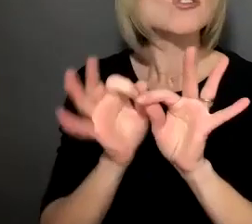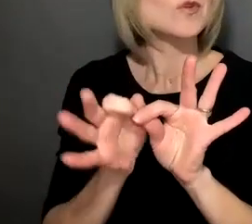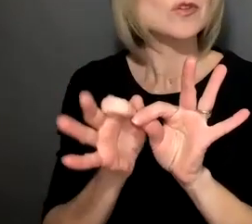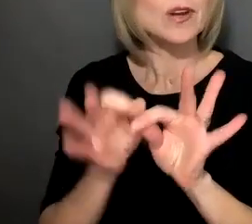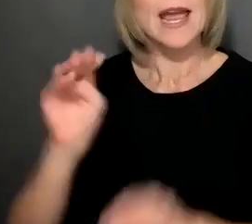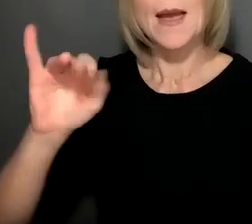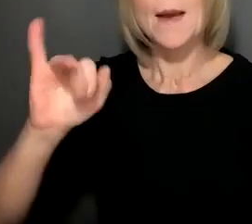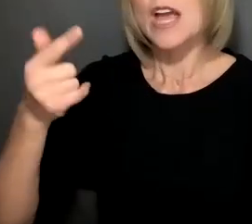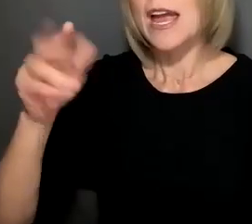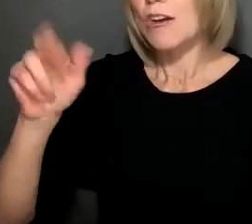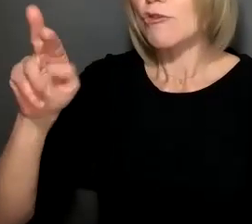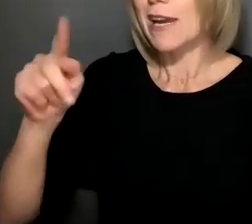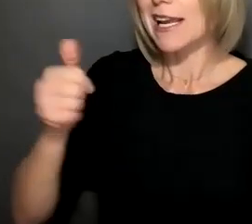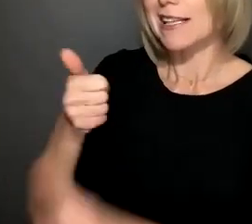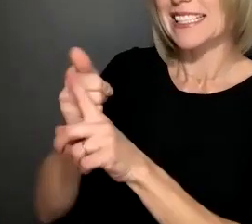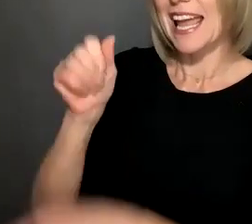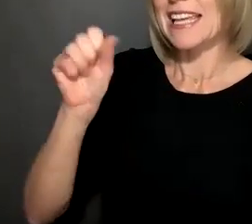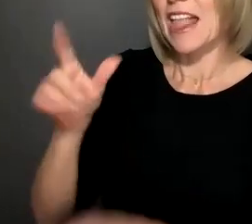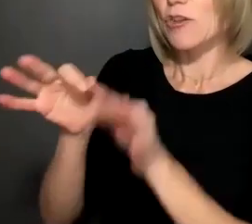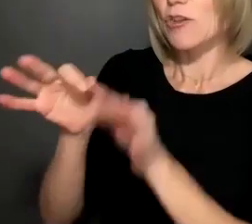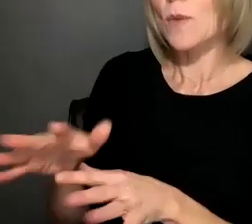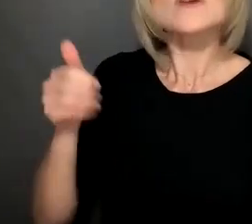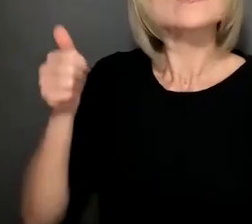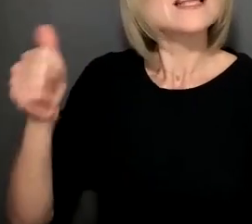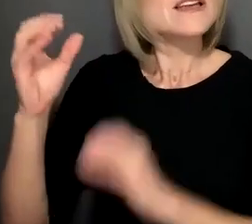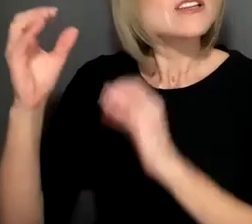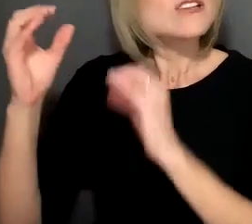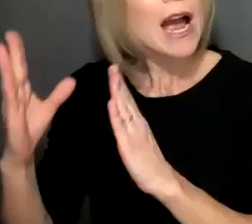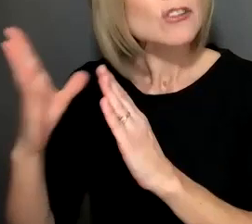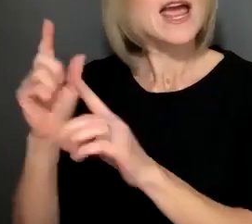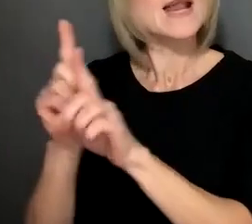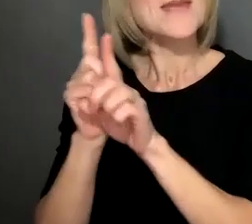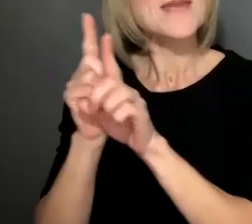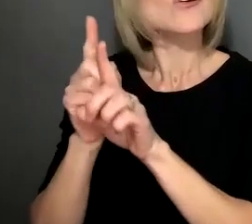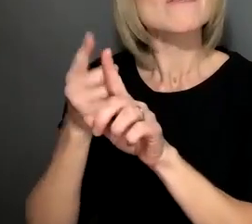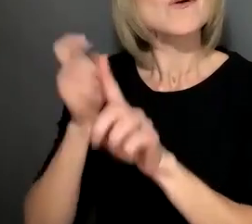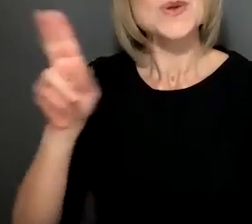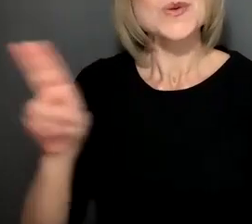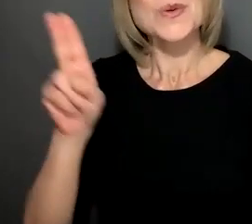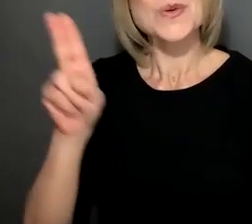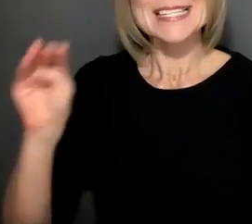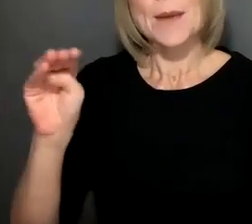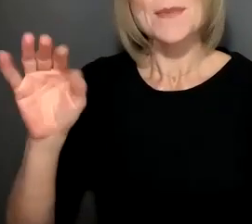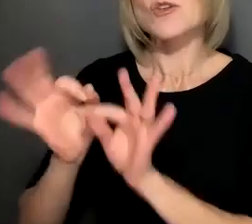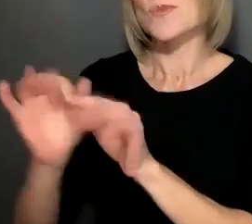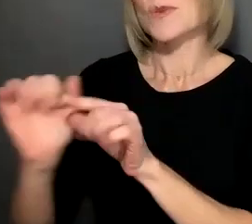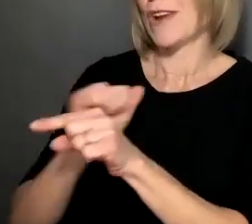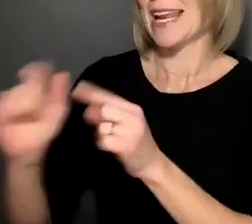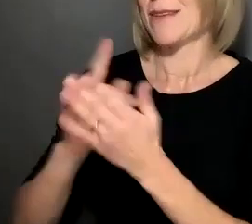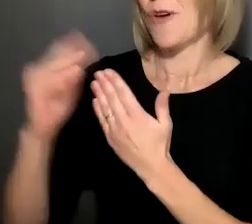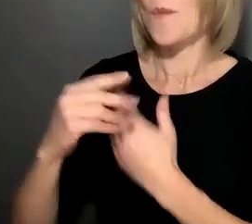mentor at USM's interpreter training program. We are pleased to make this investment in accessibility at our